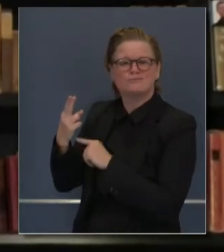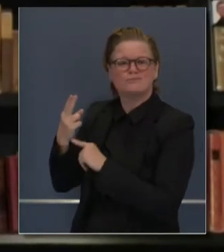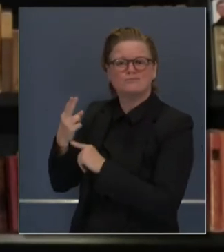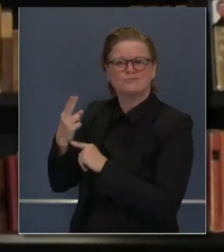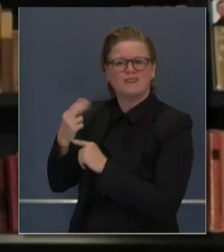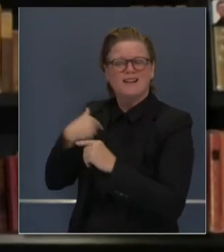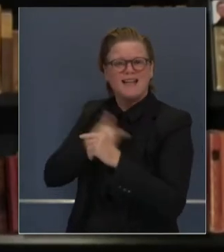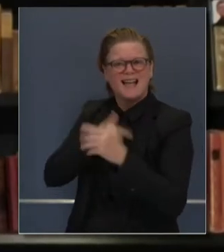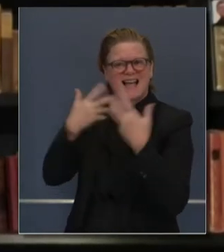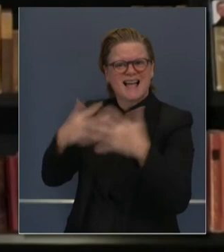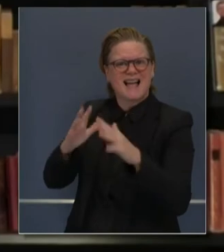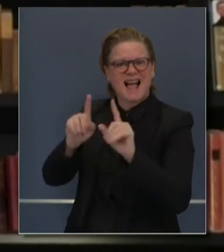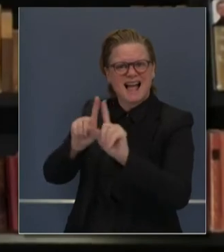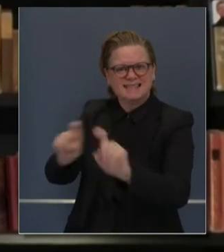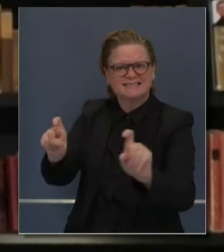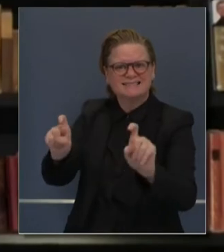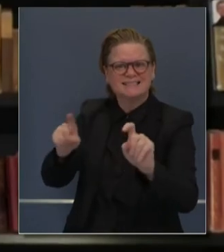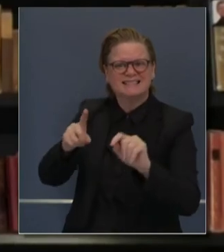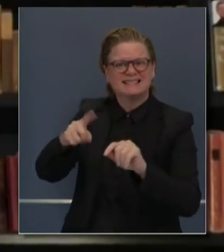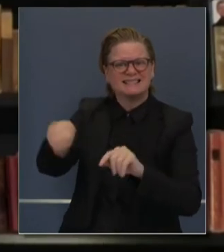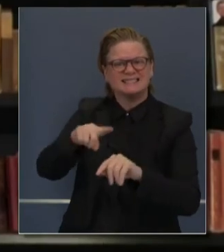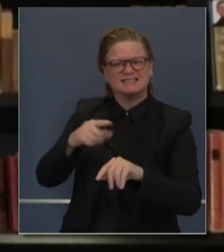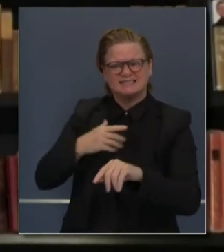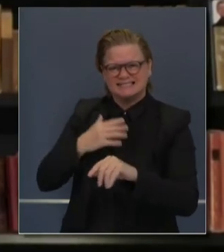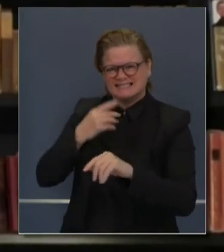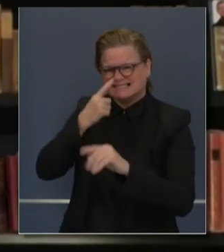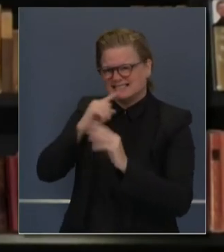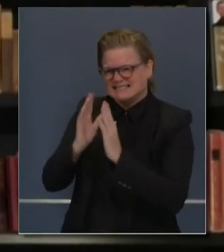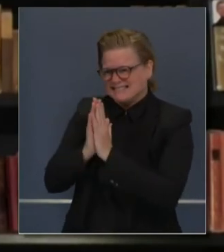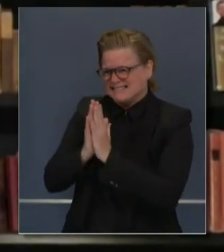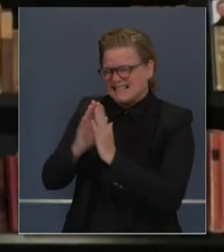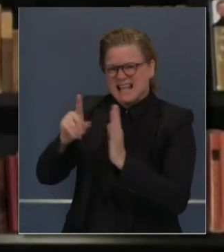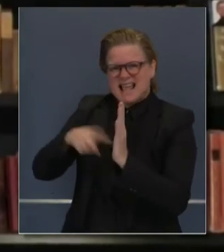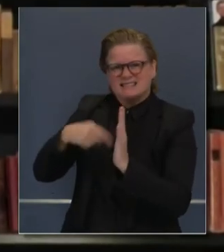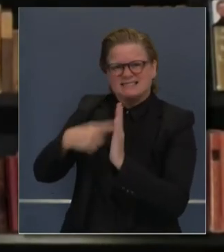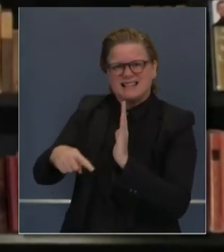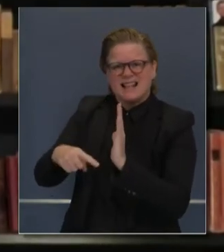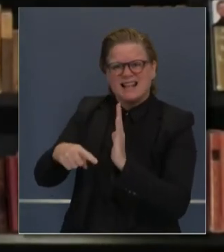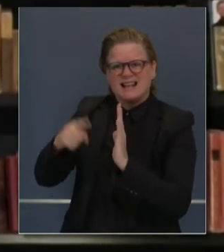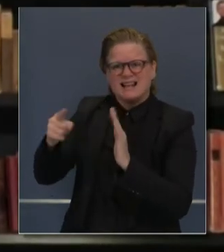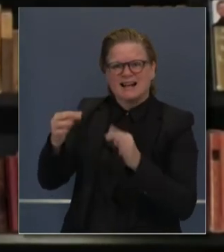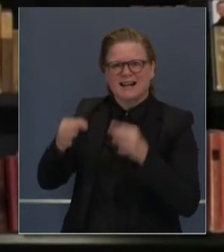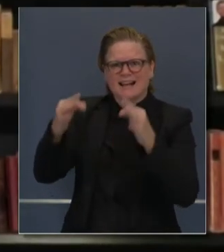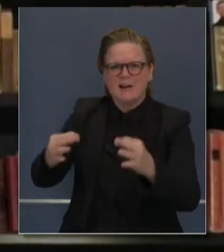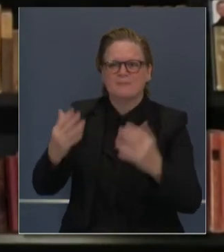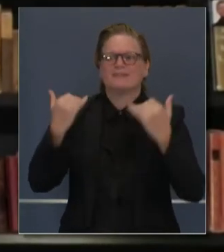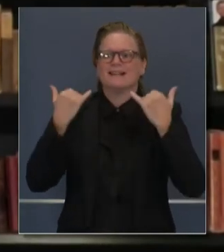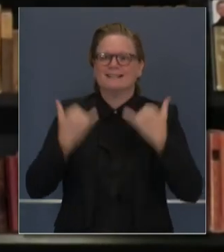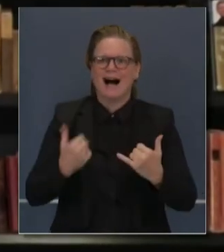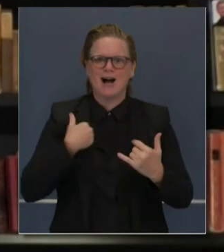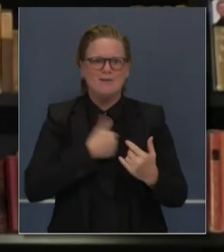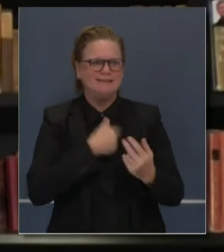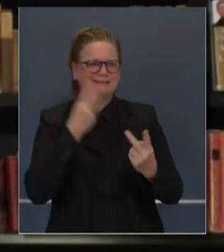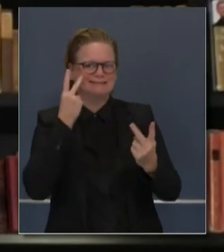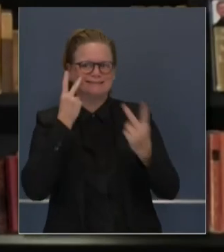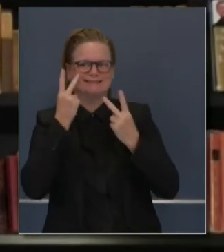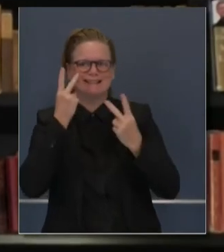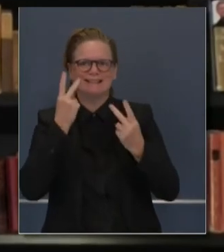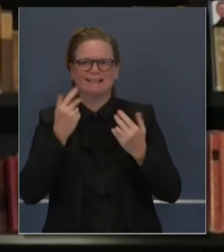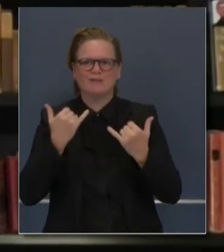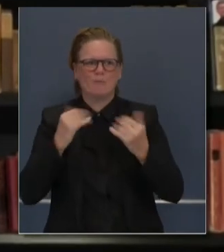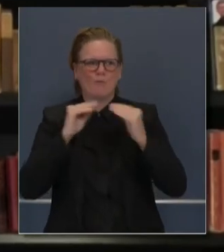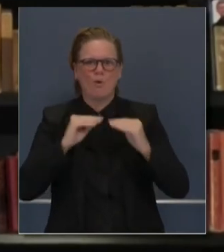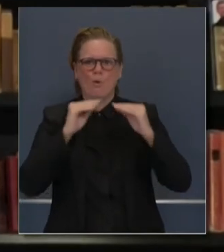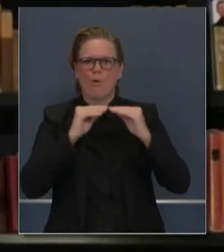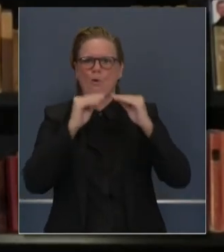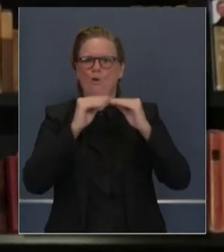the beginning of this pandemic, but now increasingly are just beginning to be suspended based upon the